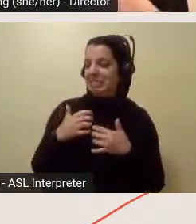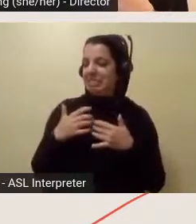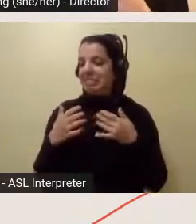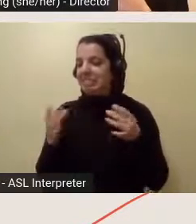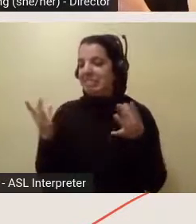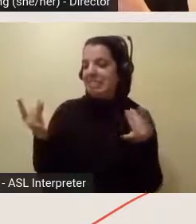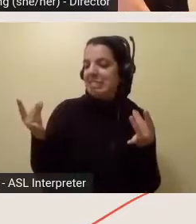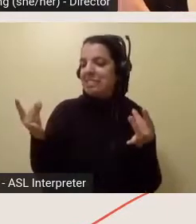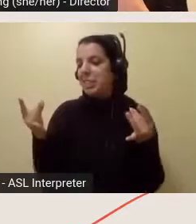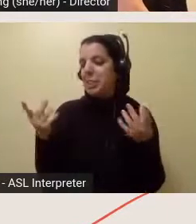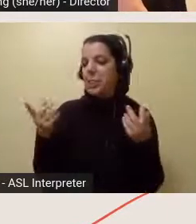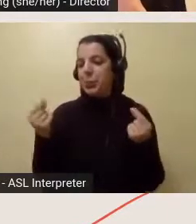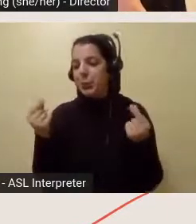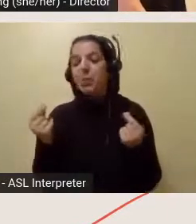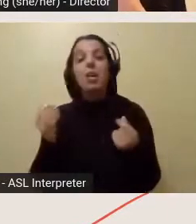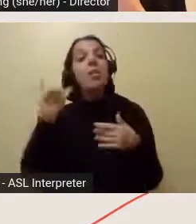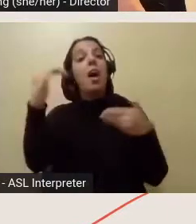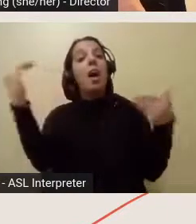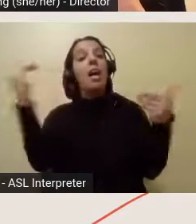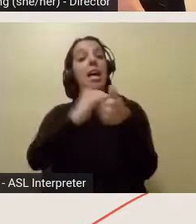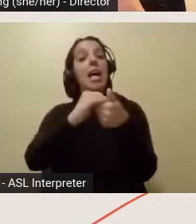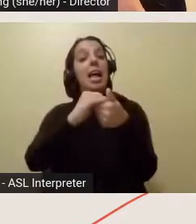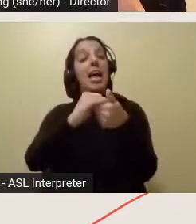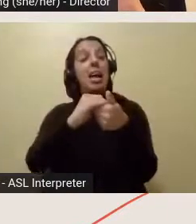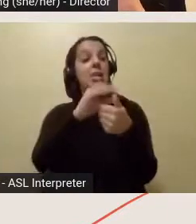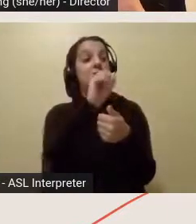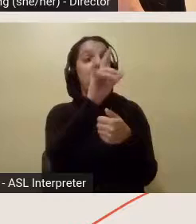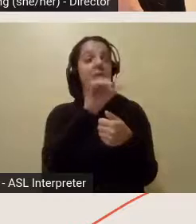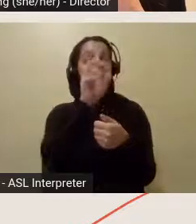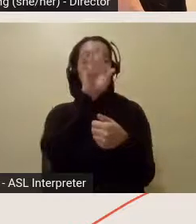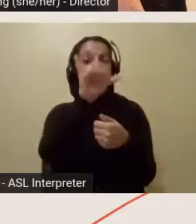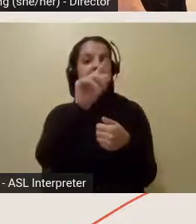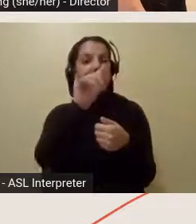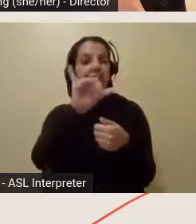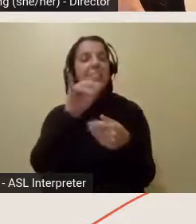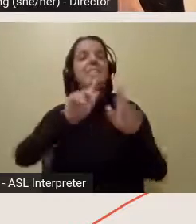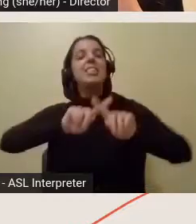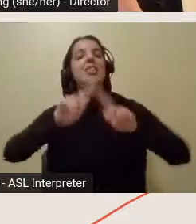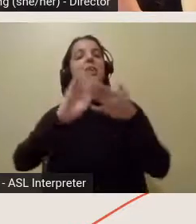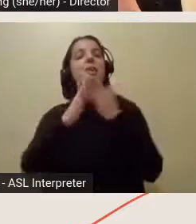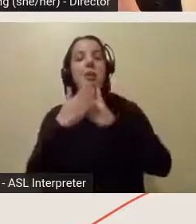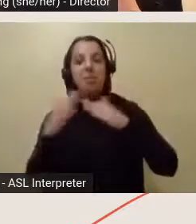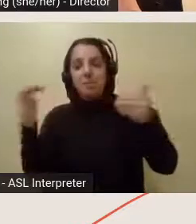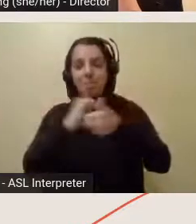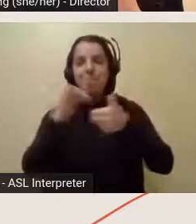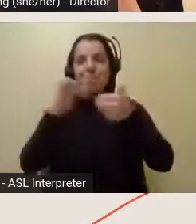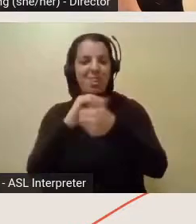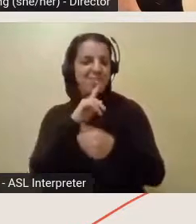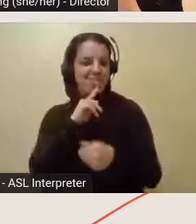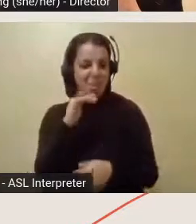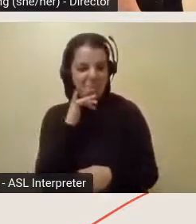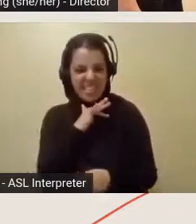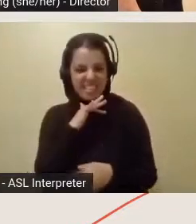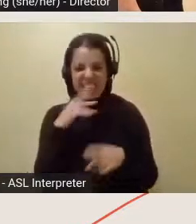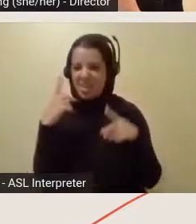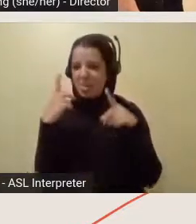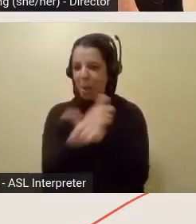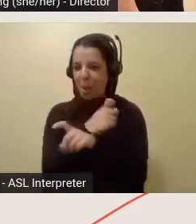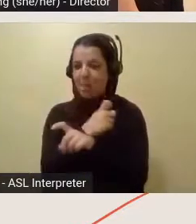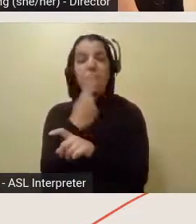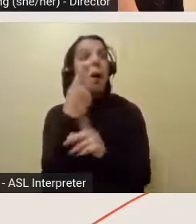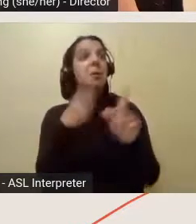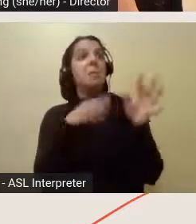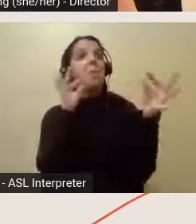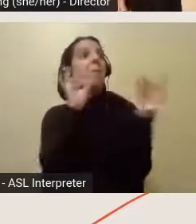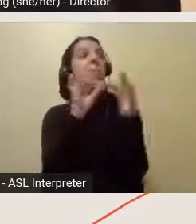solidarity moments either, that they were all like hard fought and complicated and messy things. And that's the process of us coming together, and it's